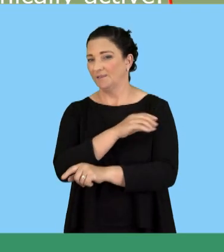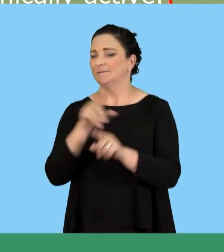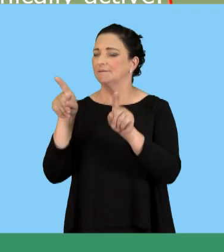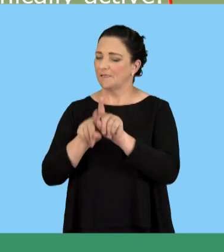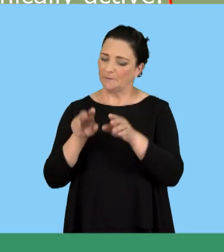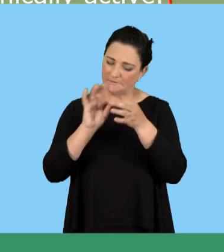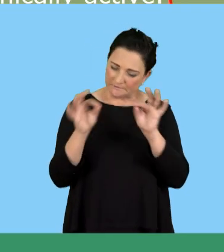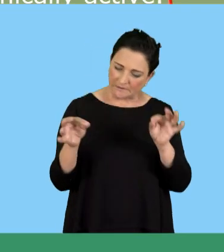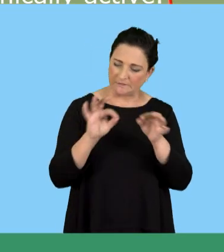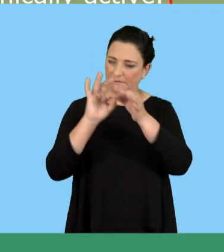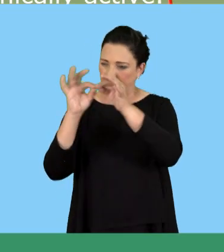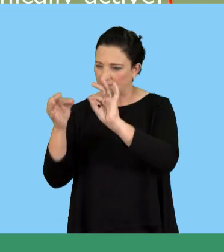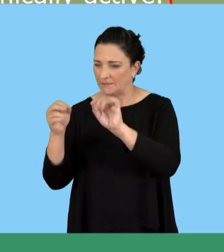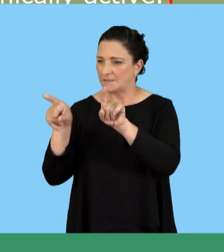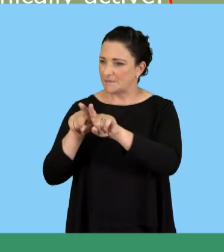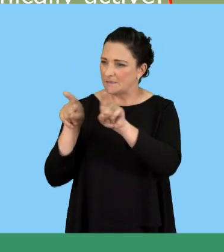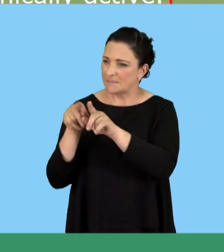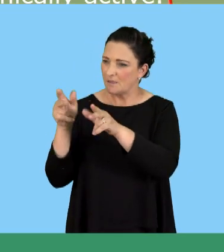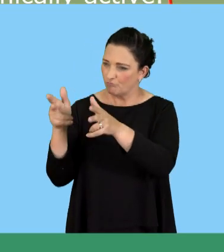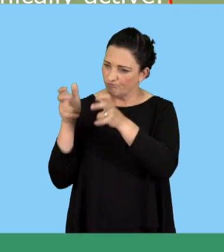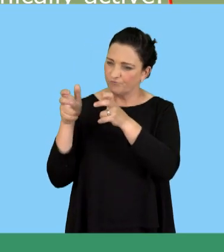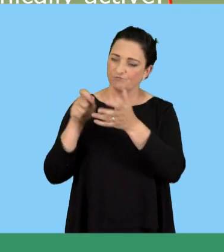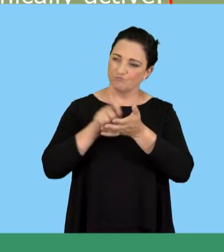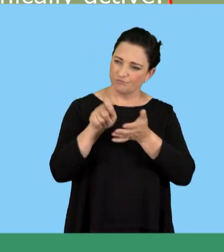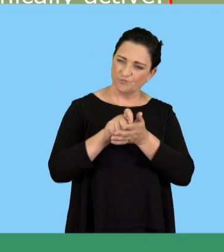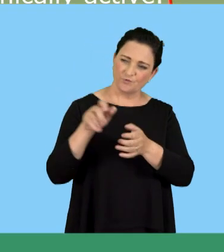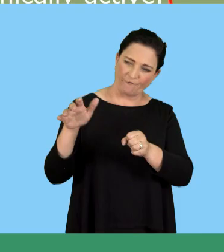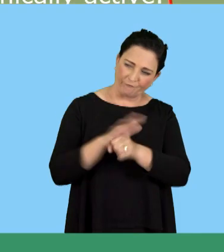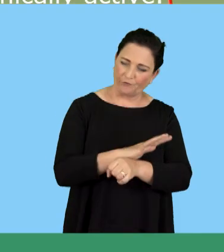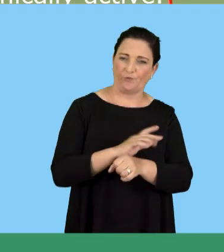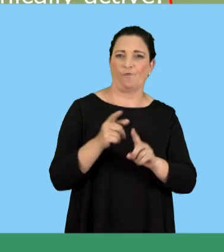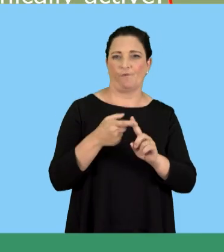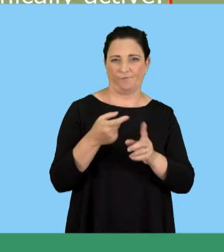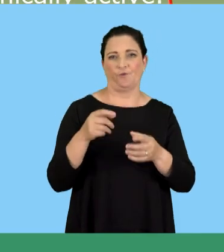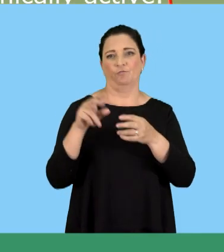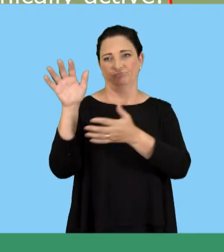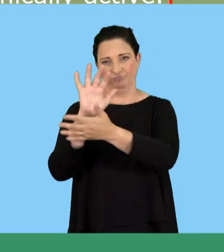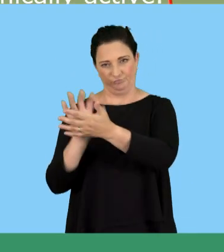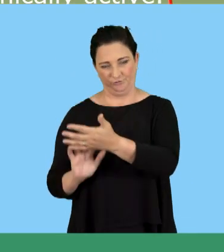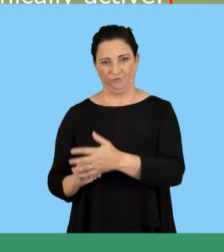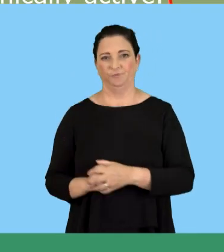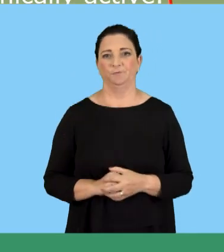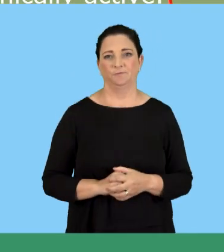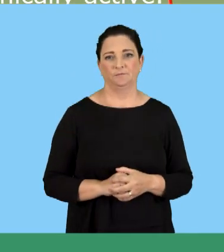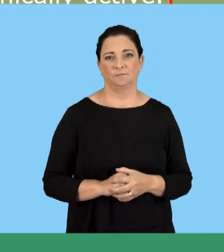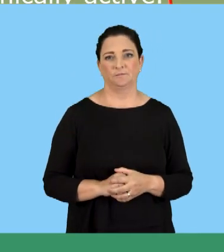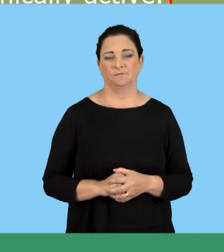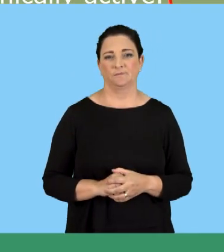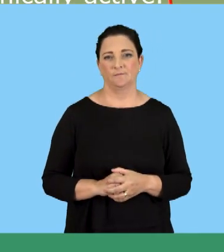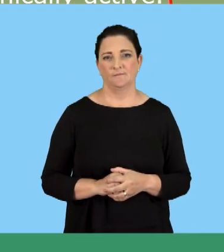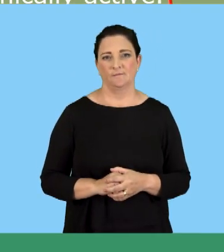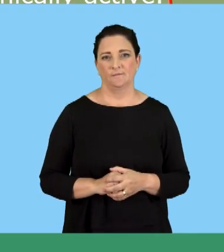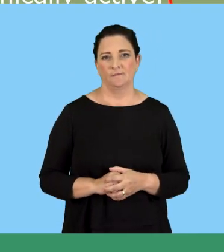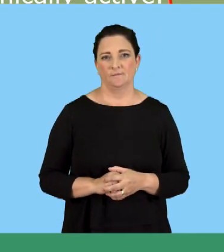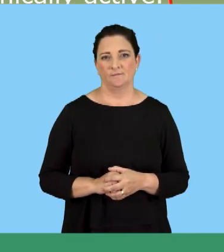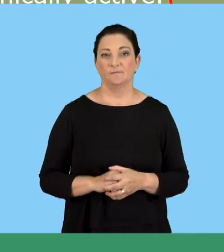ARVs from the clinic. So the sentence has to be quoted fully as it is from the scenario, as you can see with the other